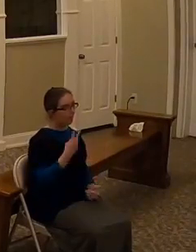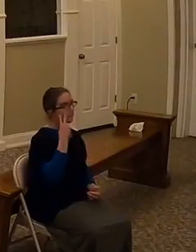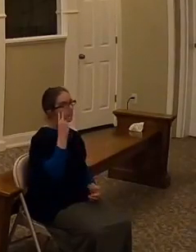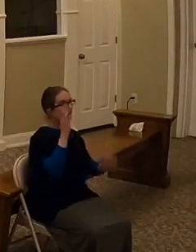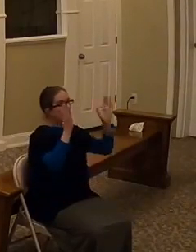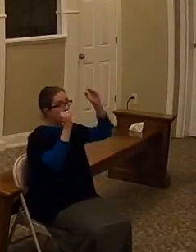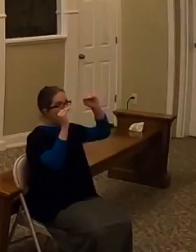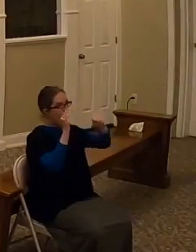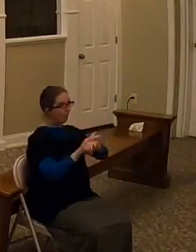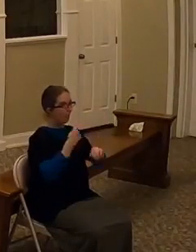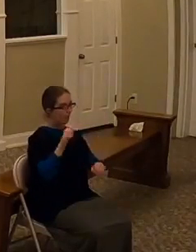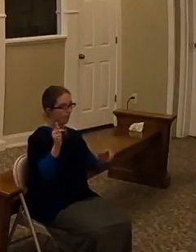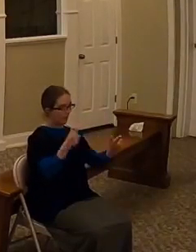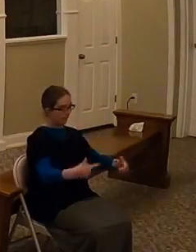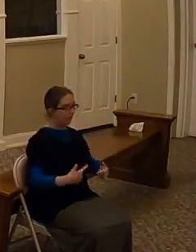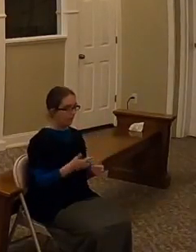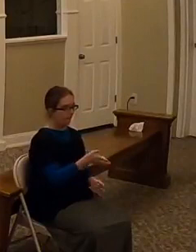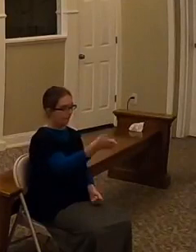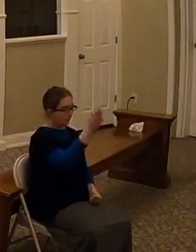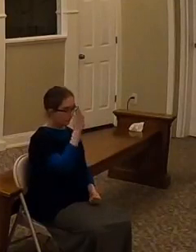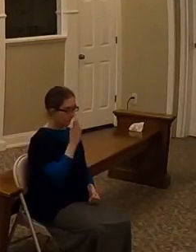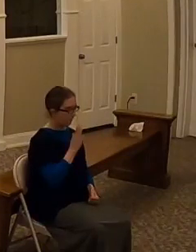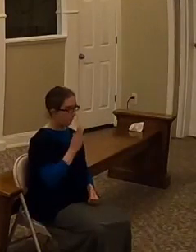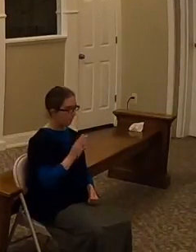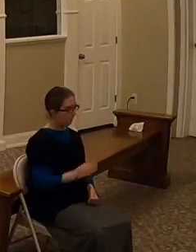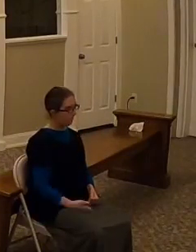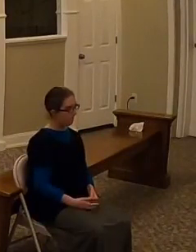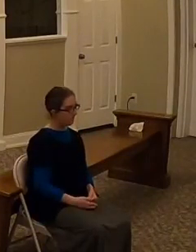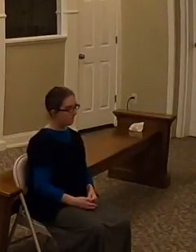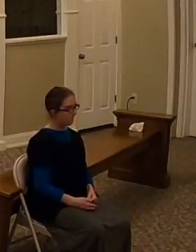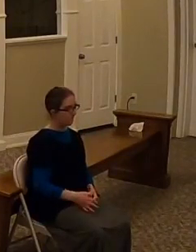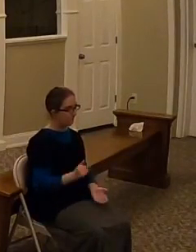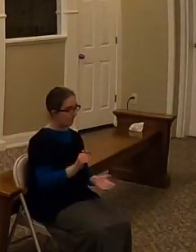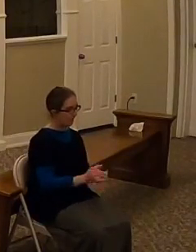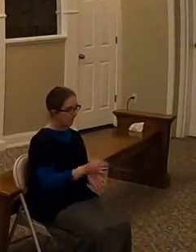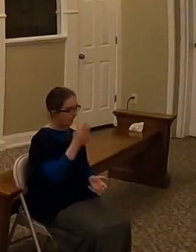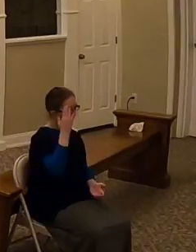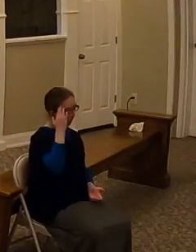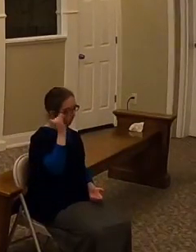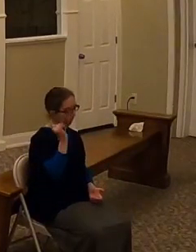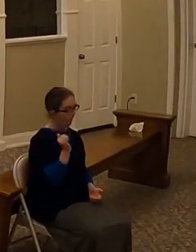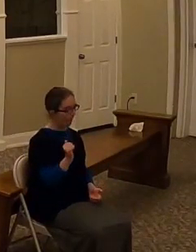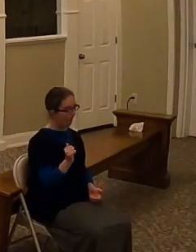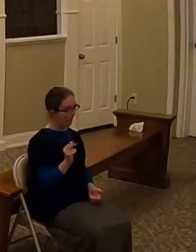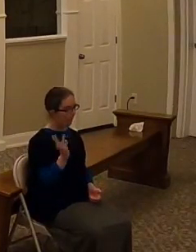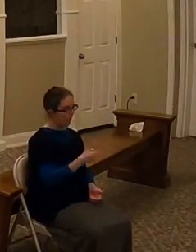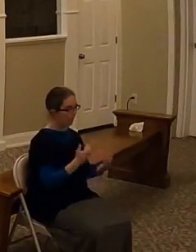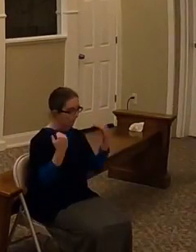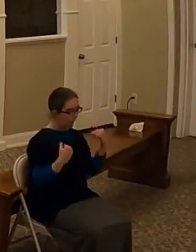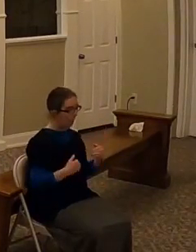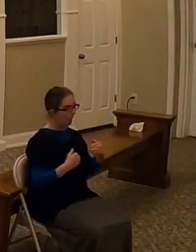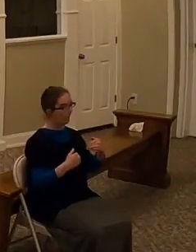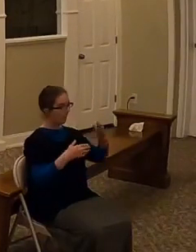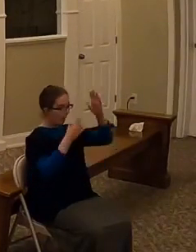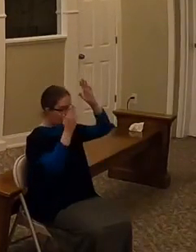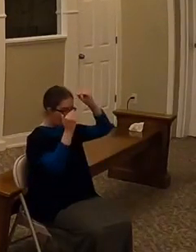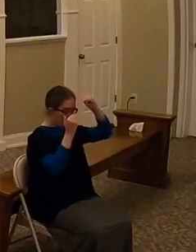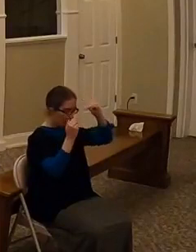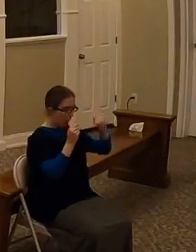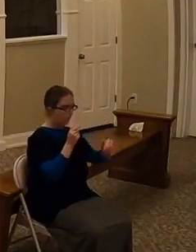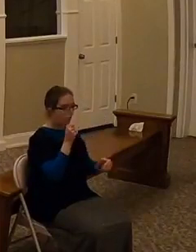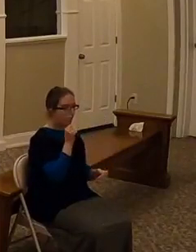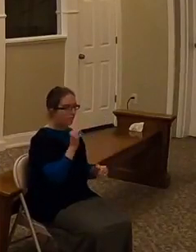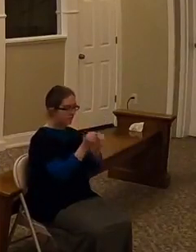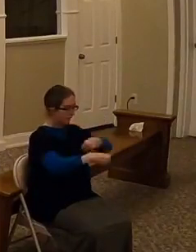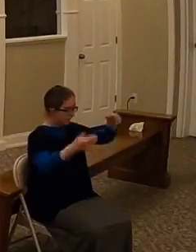hope on the living God. Yes. Wow. That's why we have our hope fixed. Who is